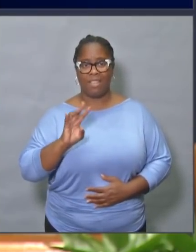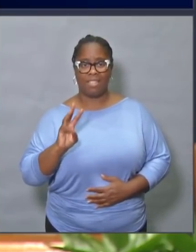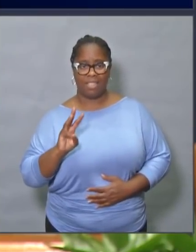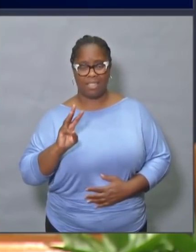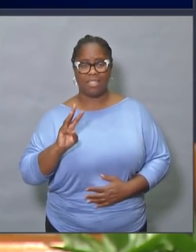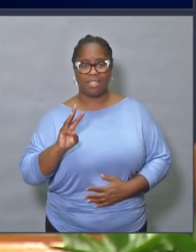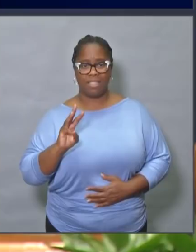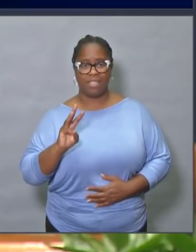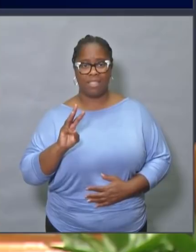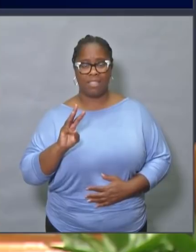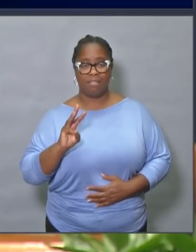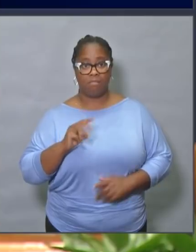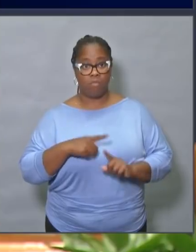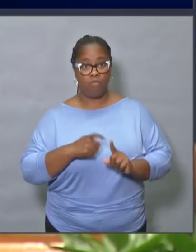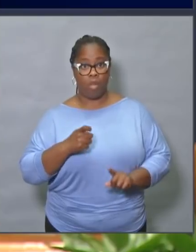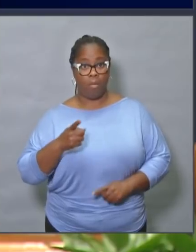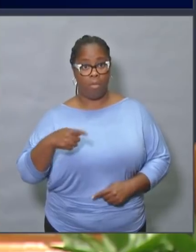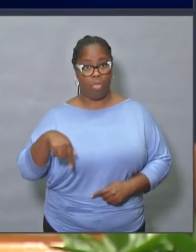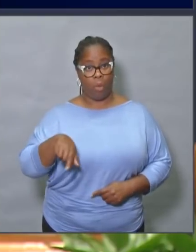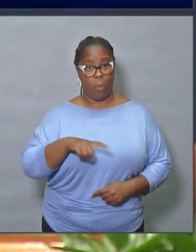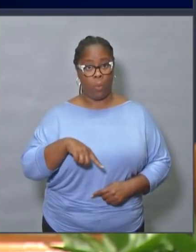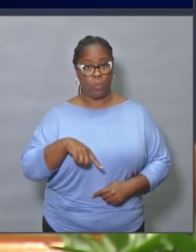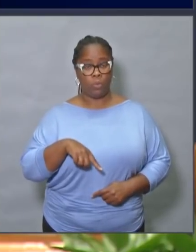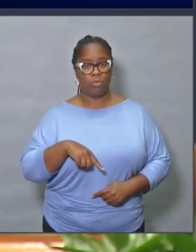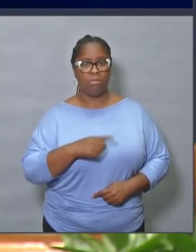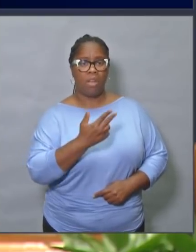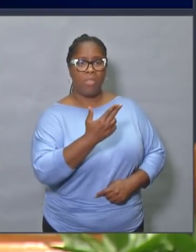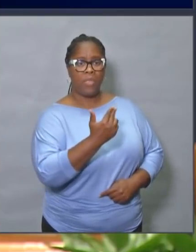23,976. Among these cases, there are